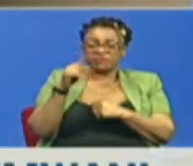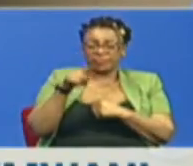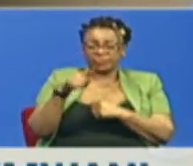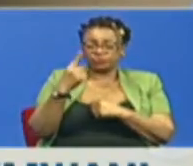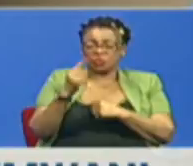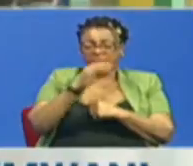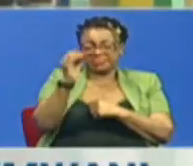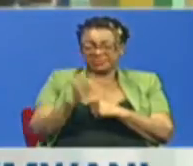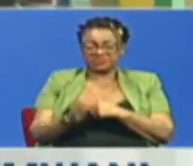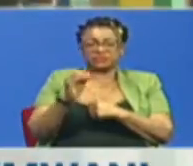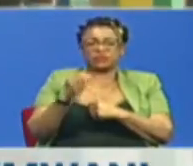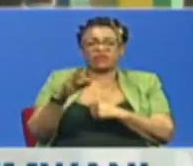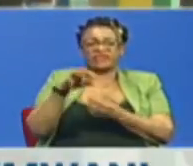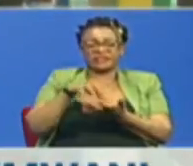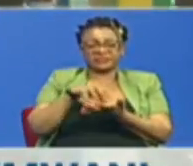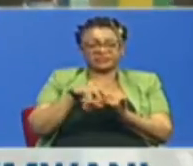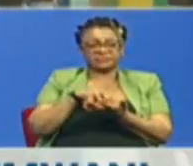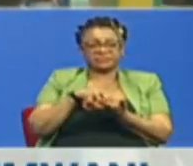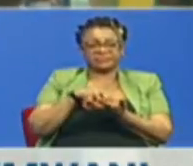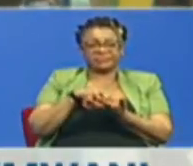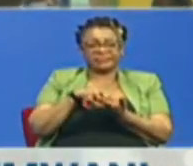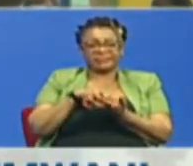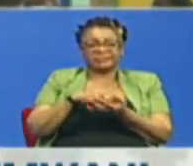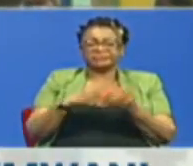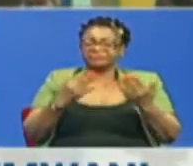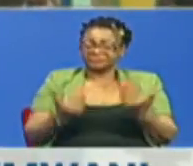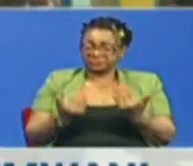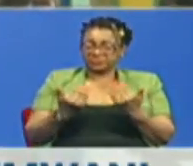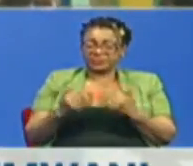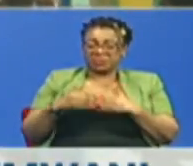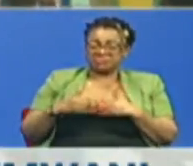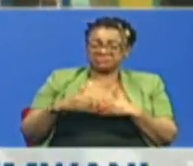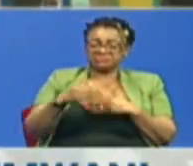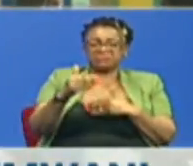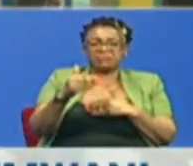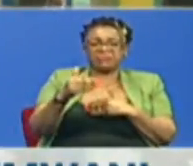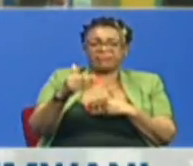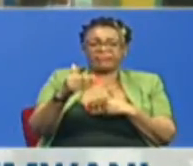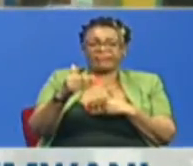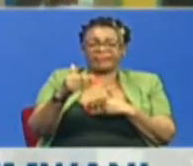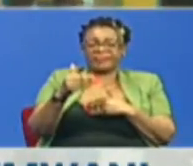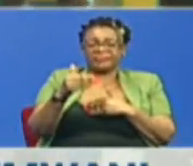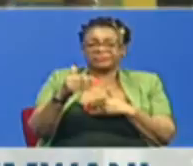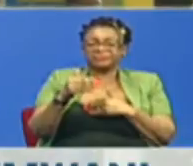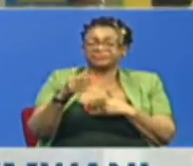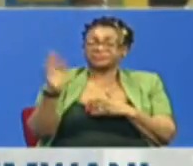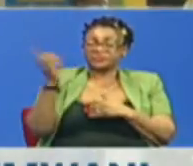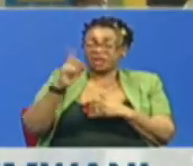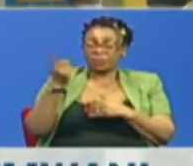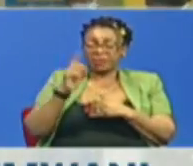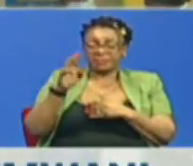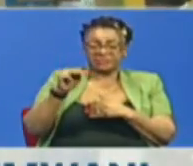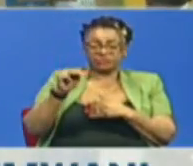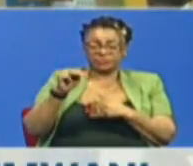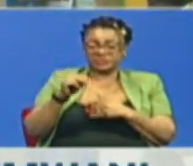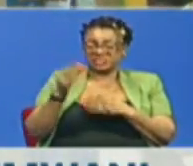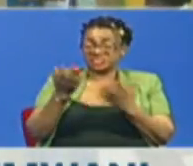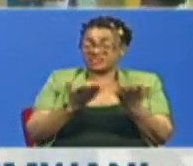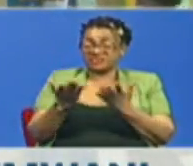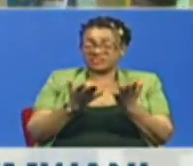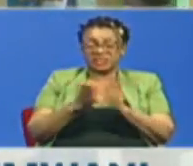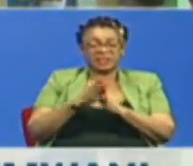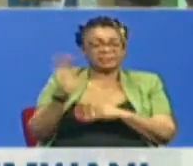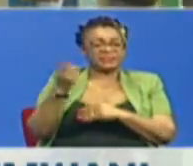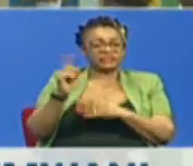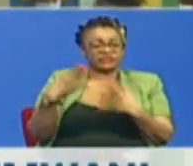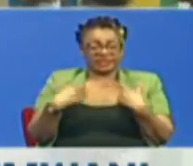virus caseload. As the pace is slowing down in the busiest maternity hospital in the country, the Nairobi Metropolitan Services and the Ministry of